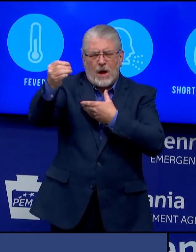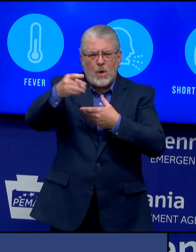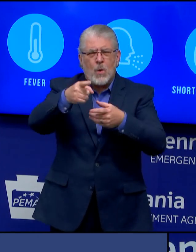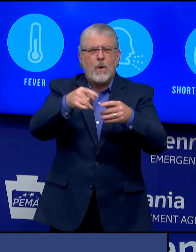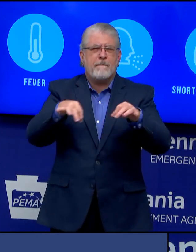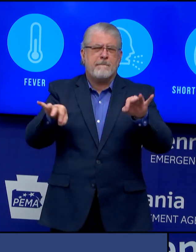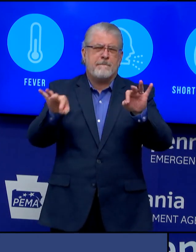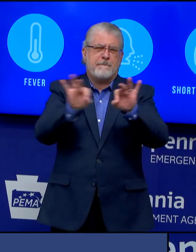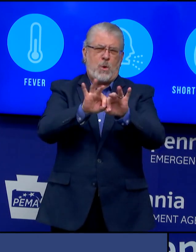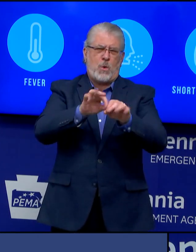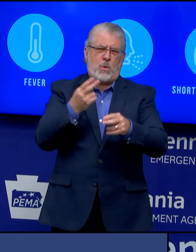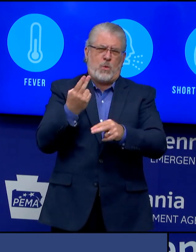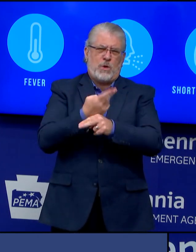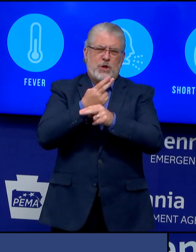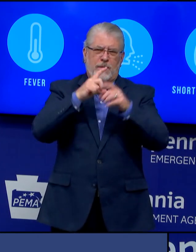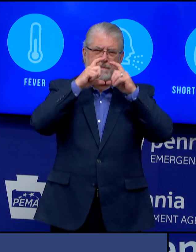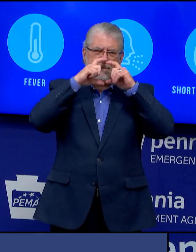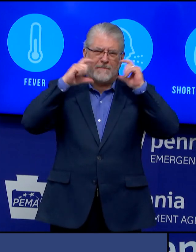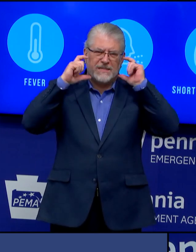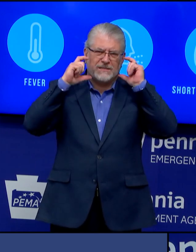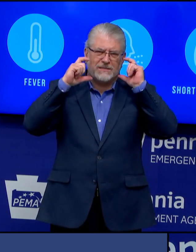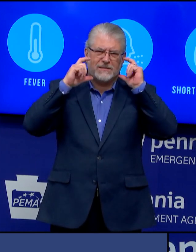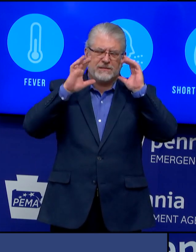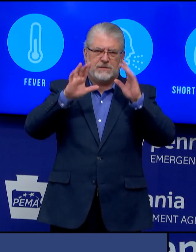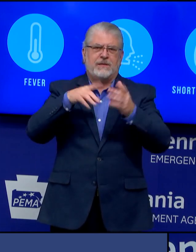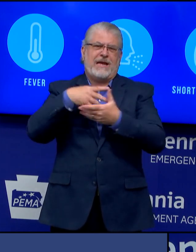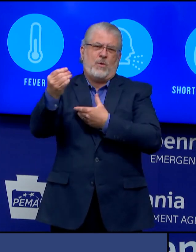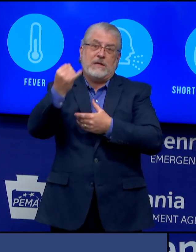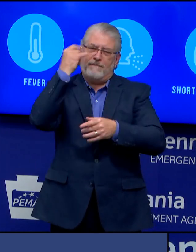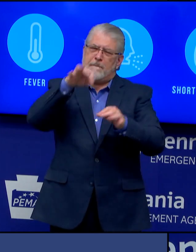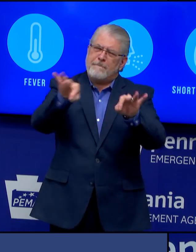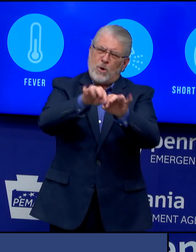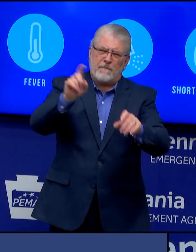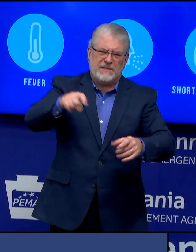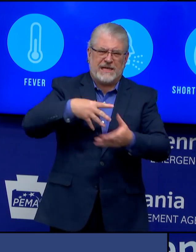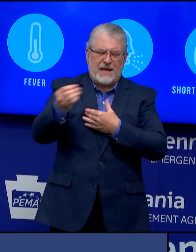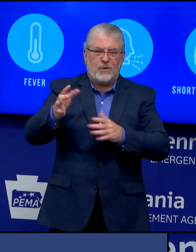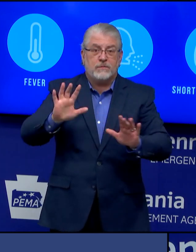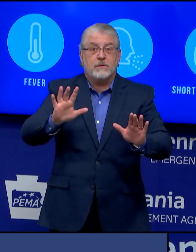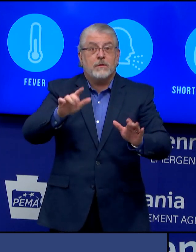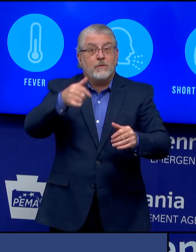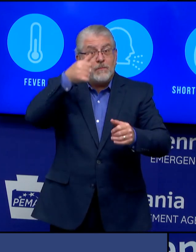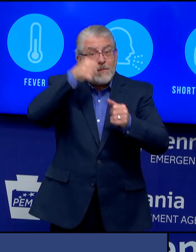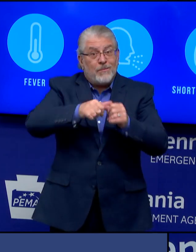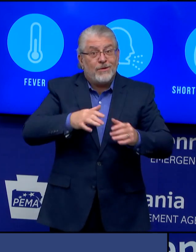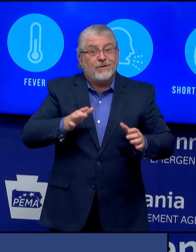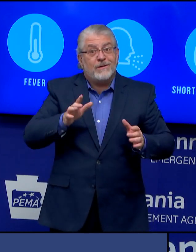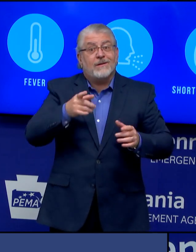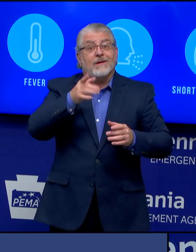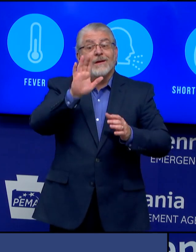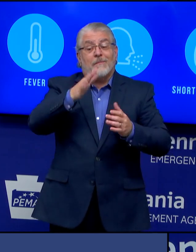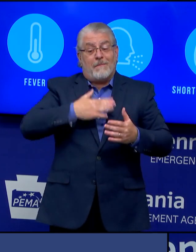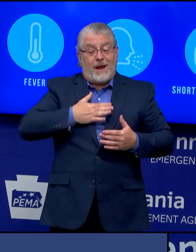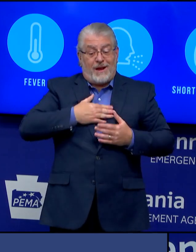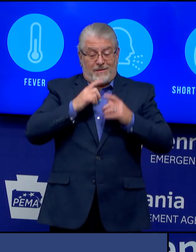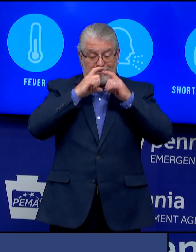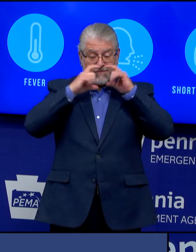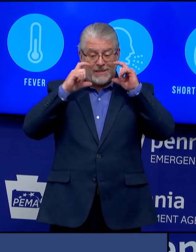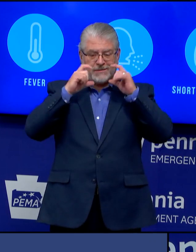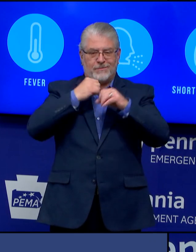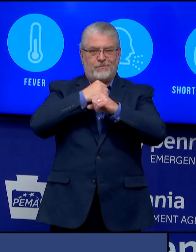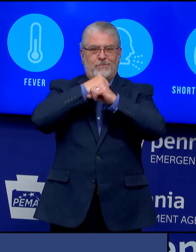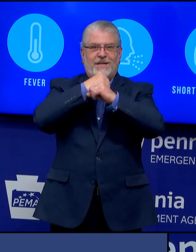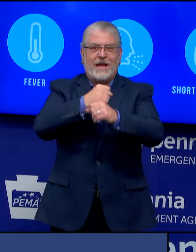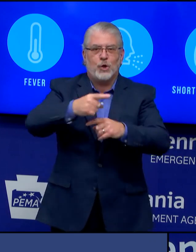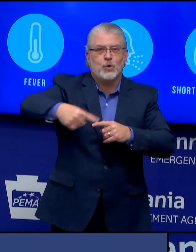others. And remember, my mask protects you, and your mask protects me. These